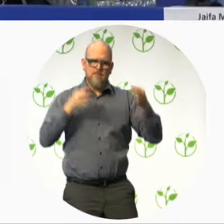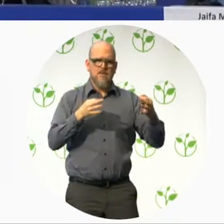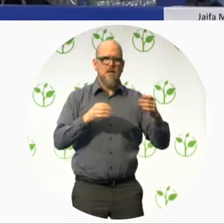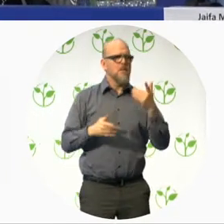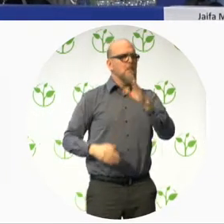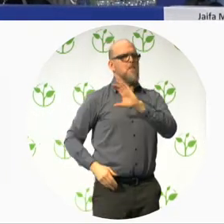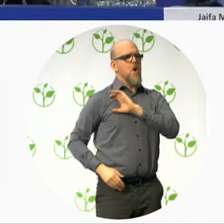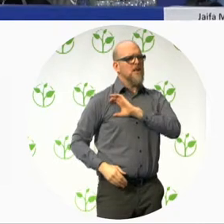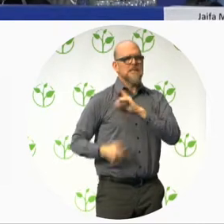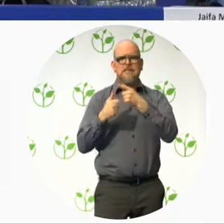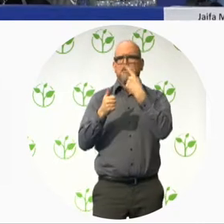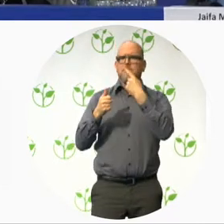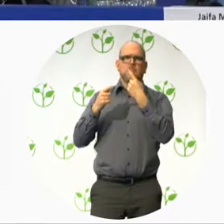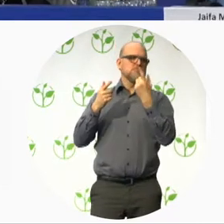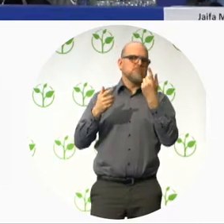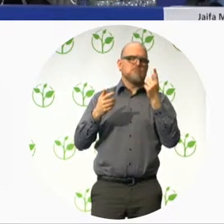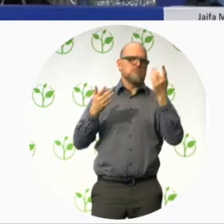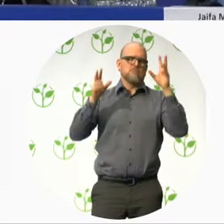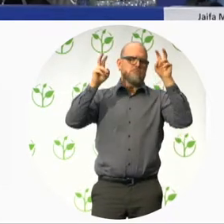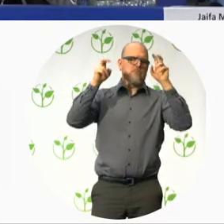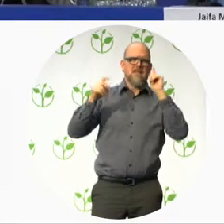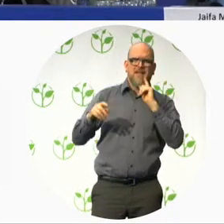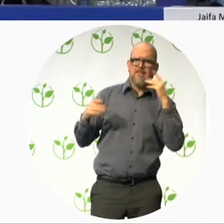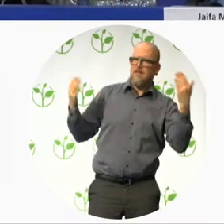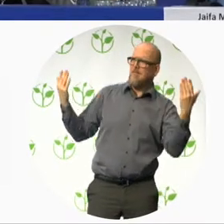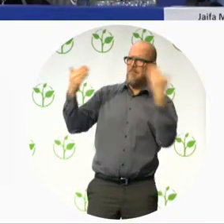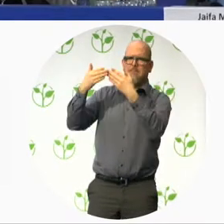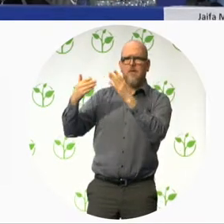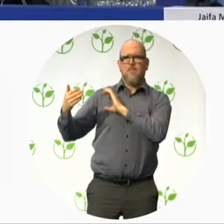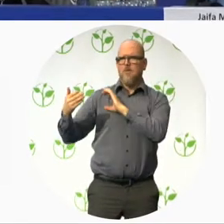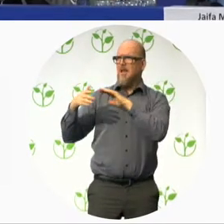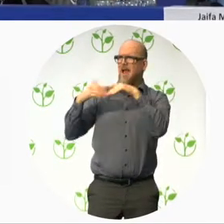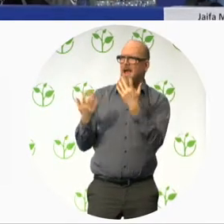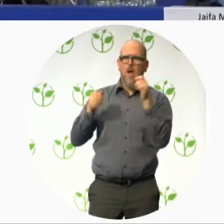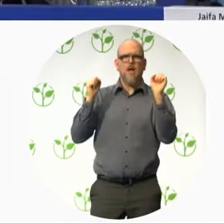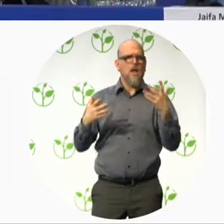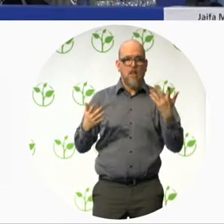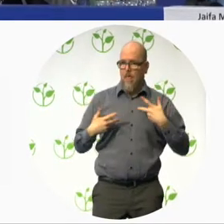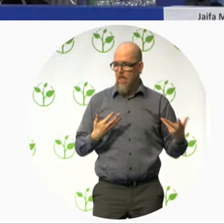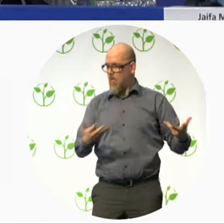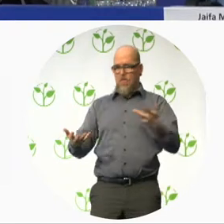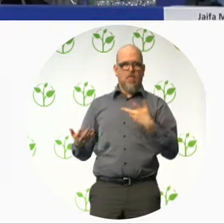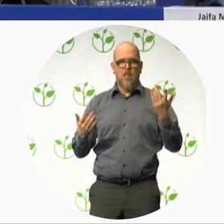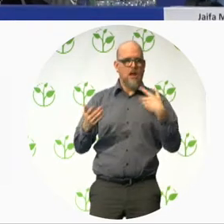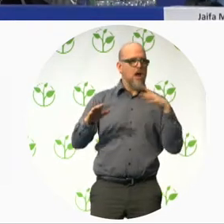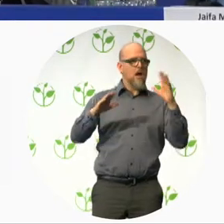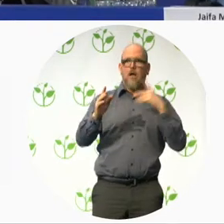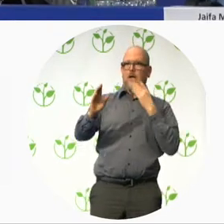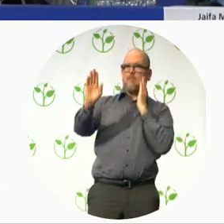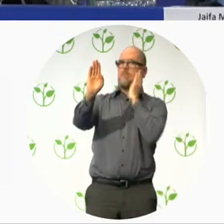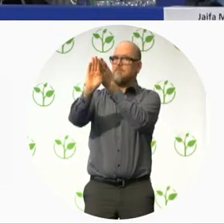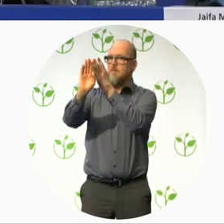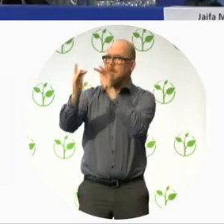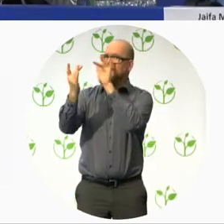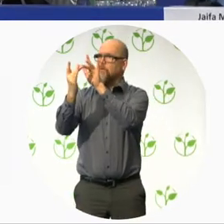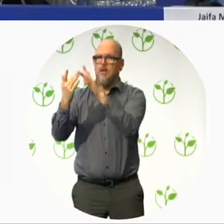now, the ones who has the Basma line, can go wherever they want, and whenever they feel in danger, easily they can contact